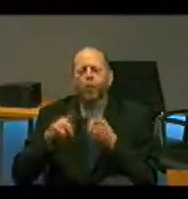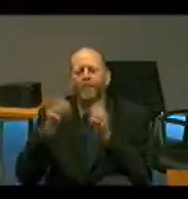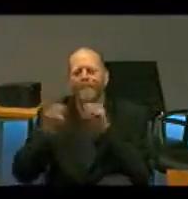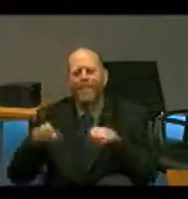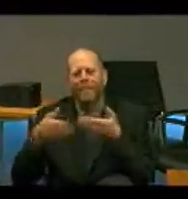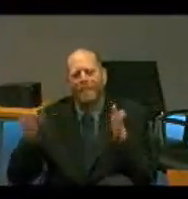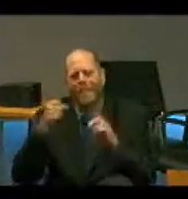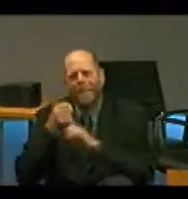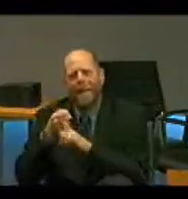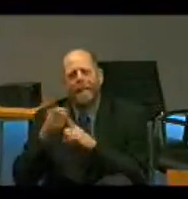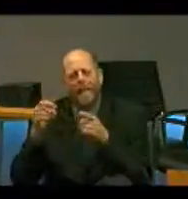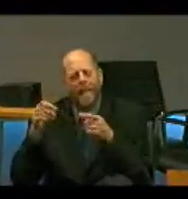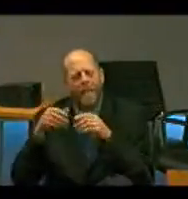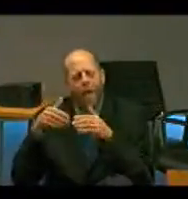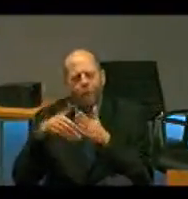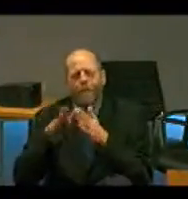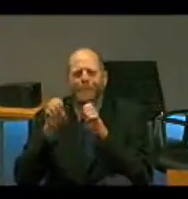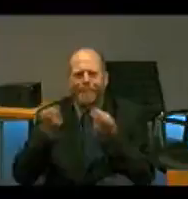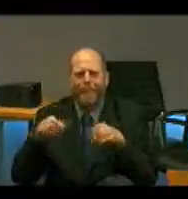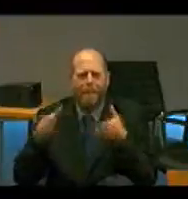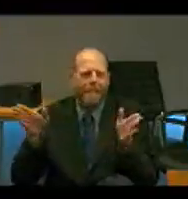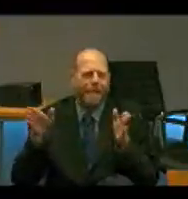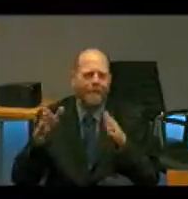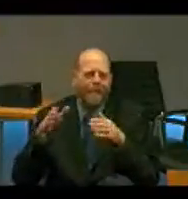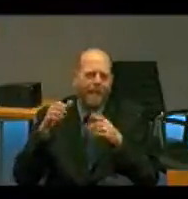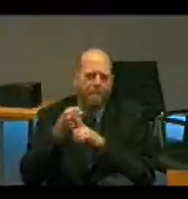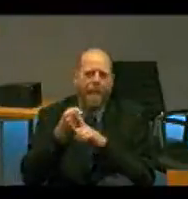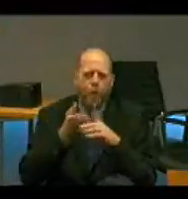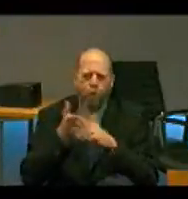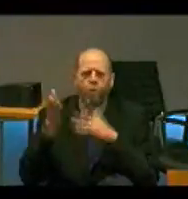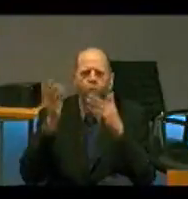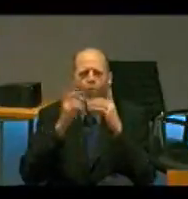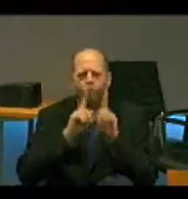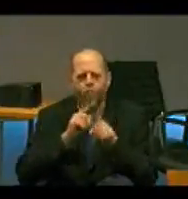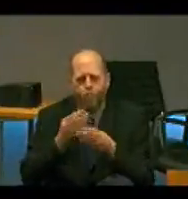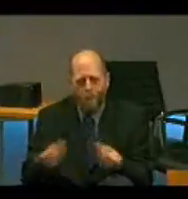and addressed the systemic impact through systemic remedies.